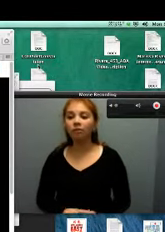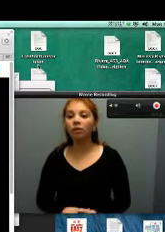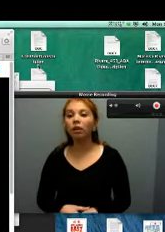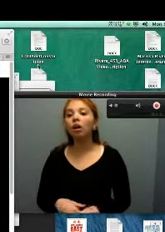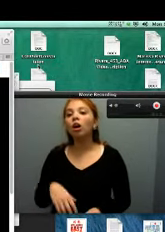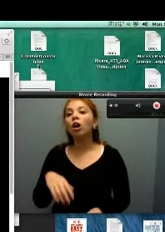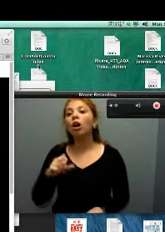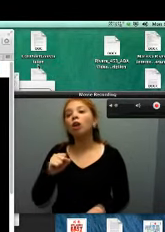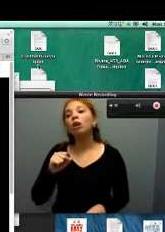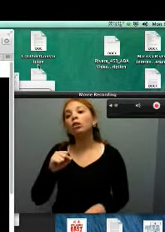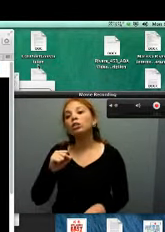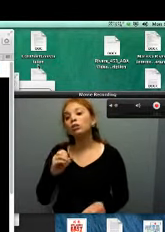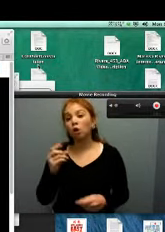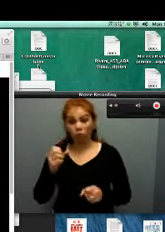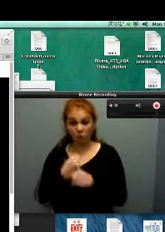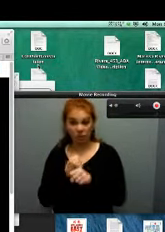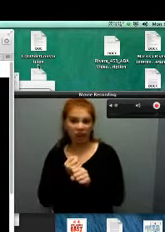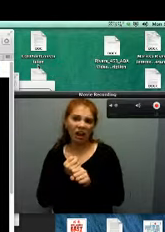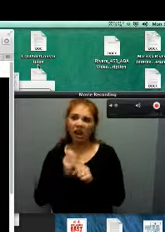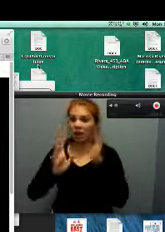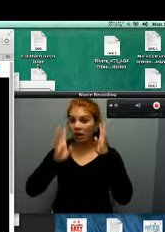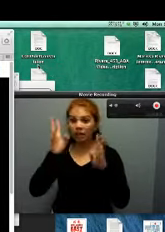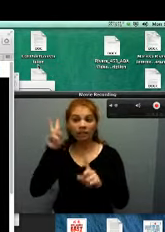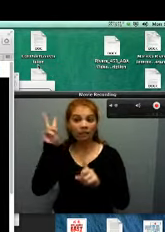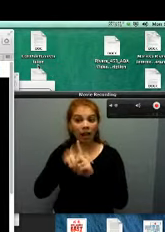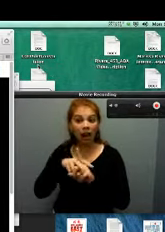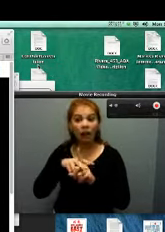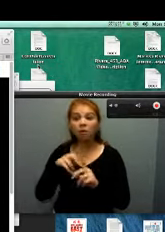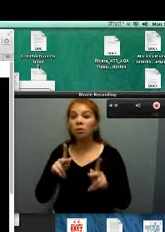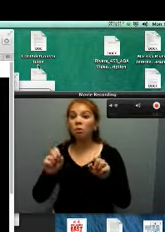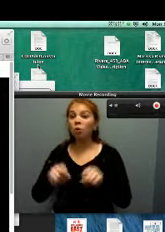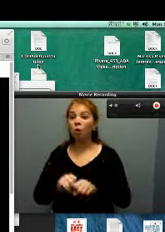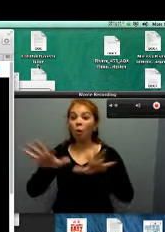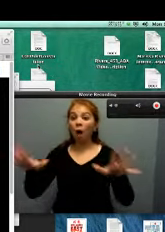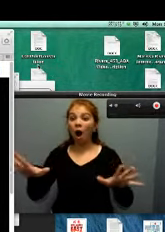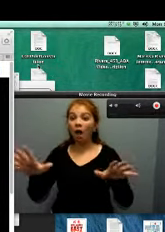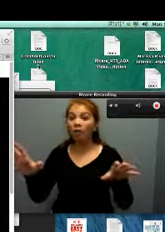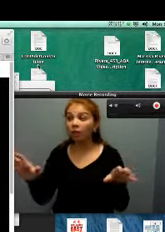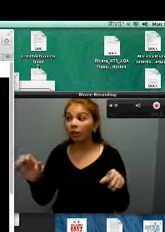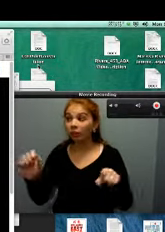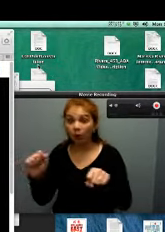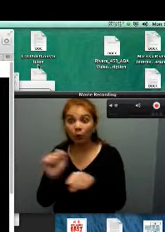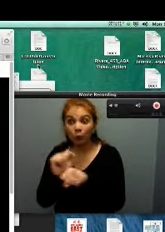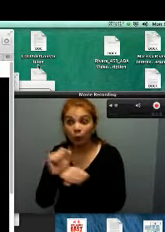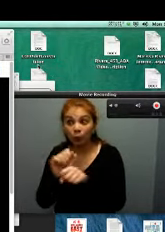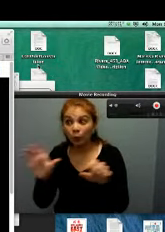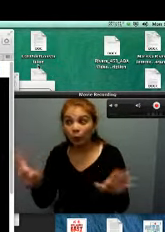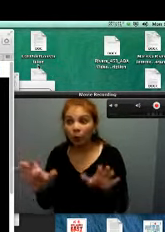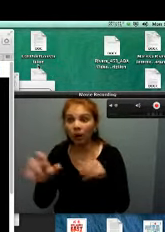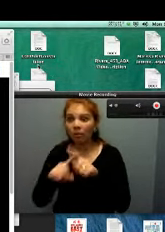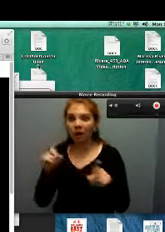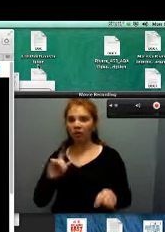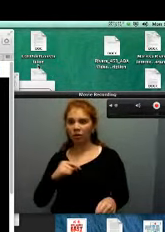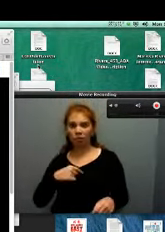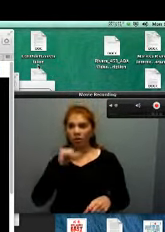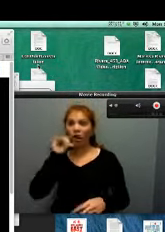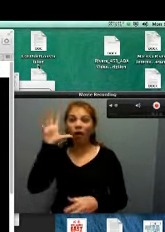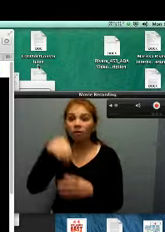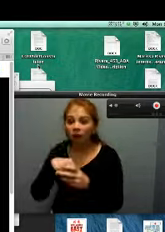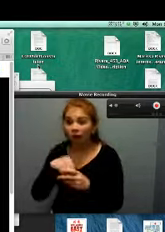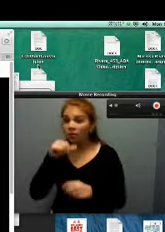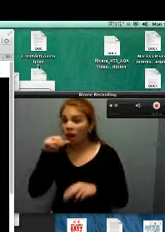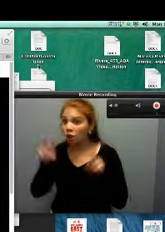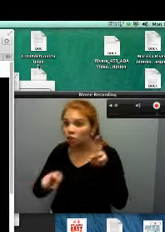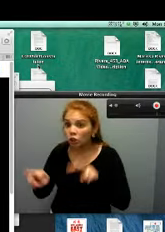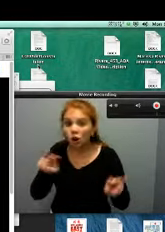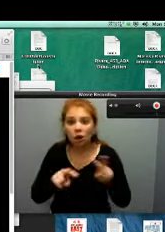So you make an assignment, and people go off and do it. But if you're not involved or you're not observing, you have no way